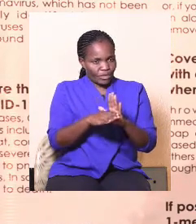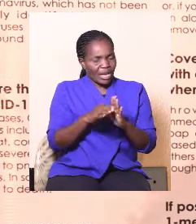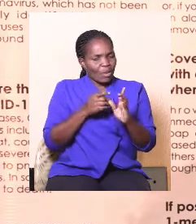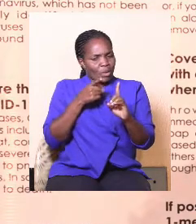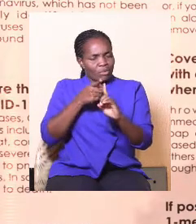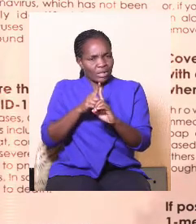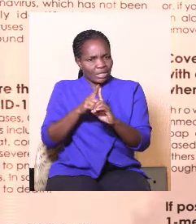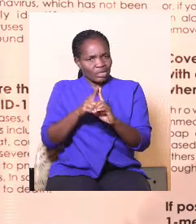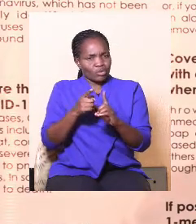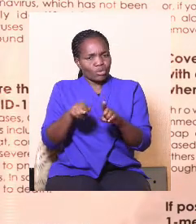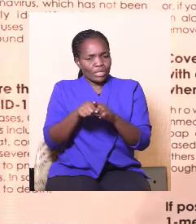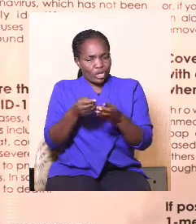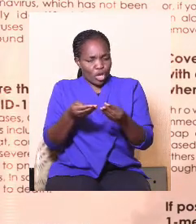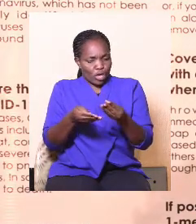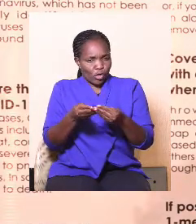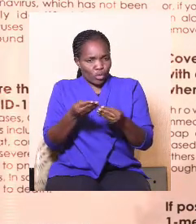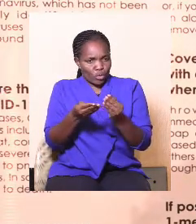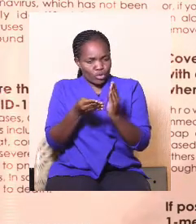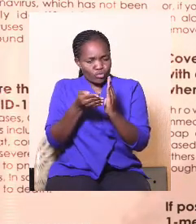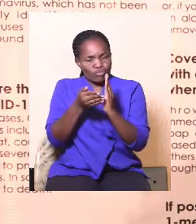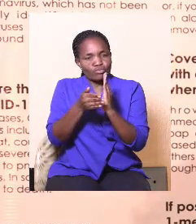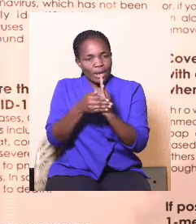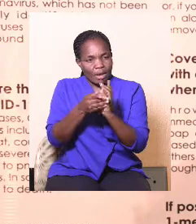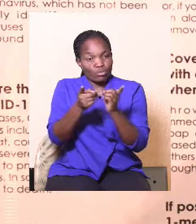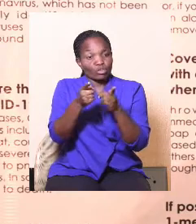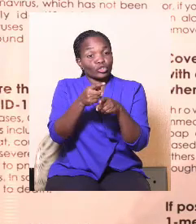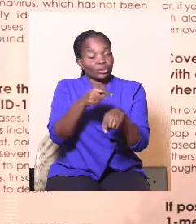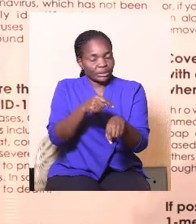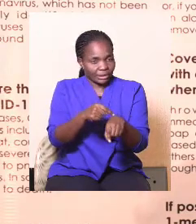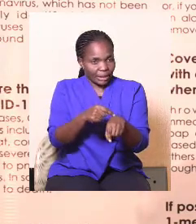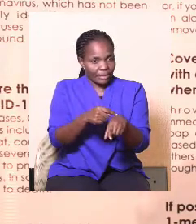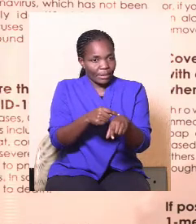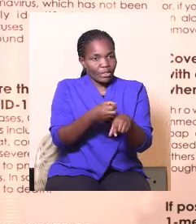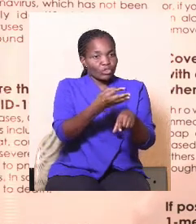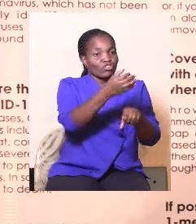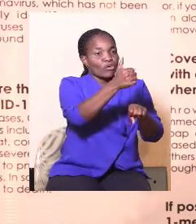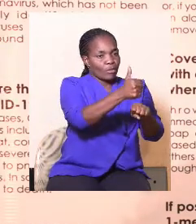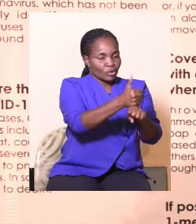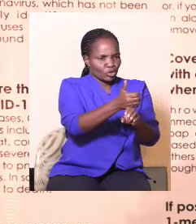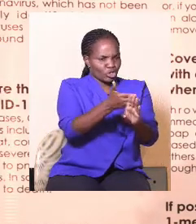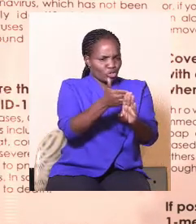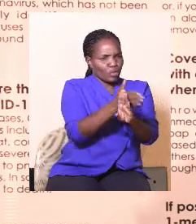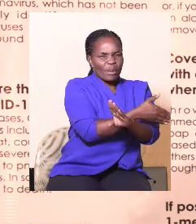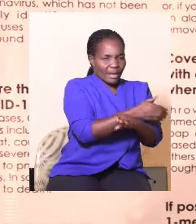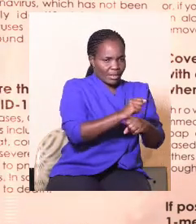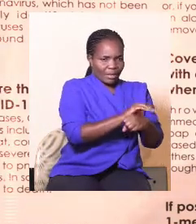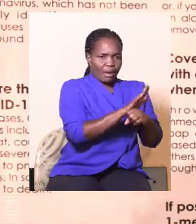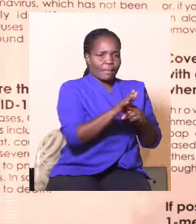the economy for a certain period of time while you are curbing the transmission of the disease, and